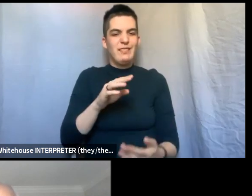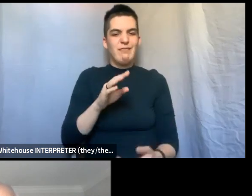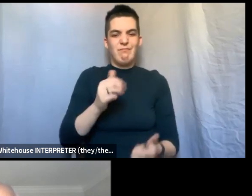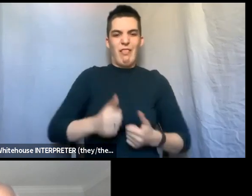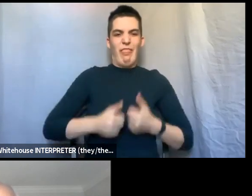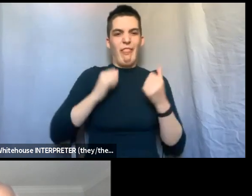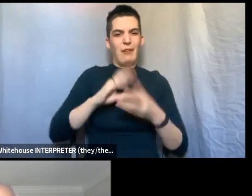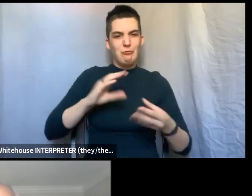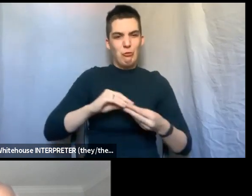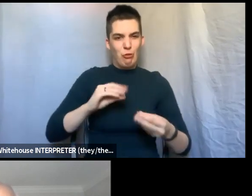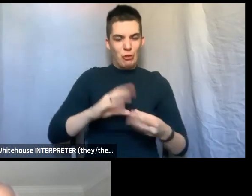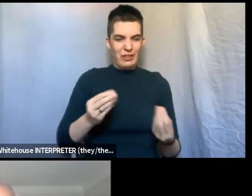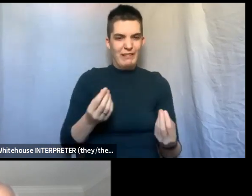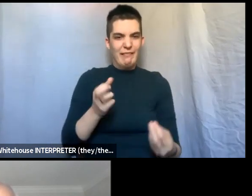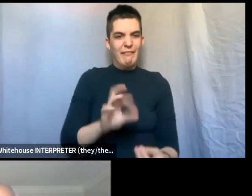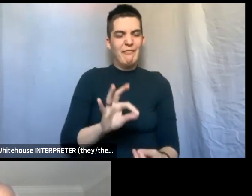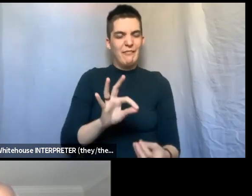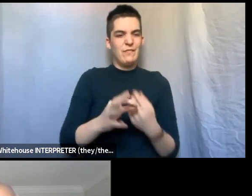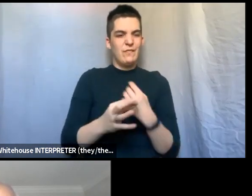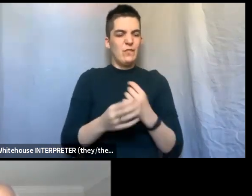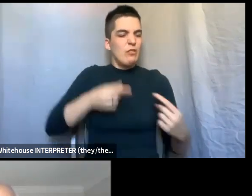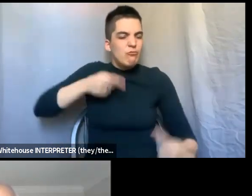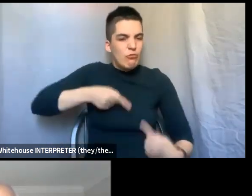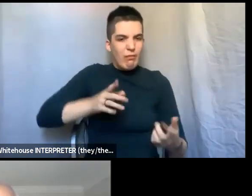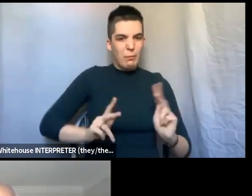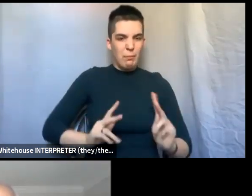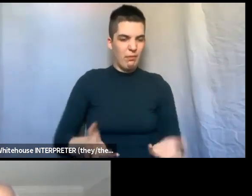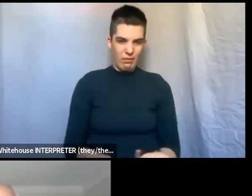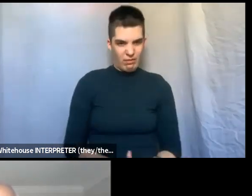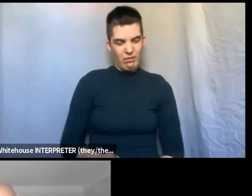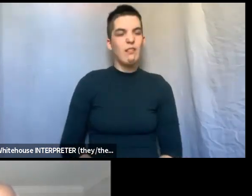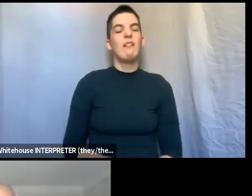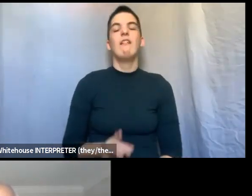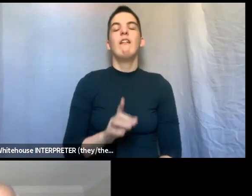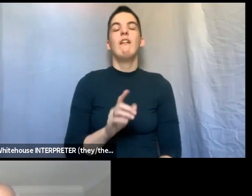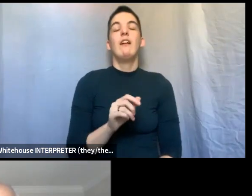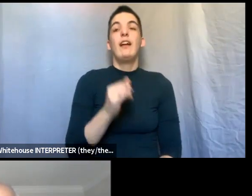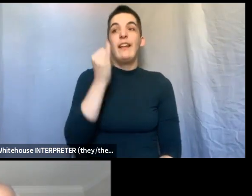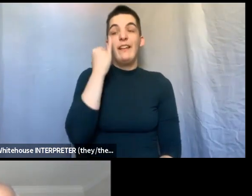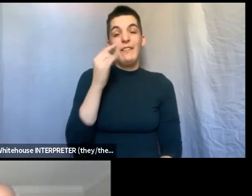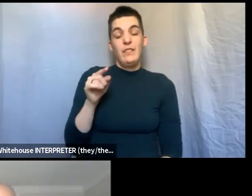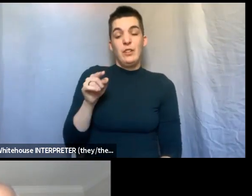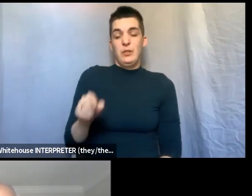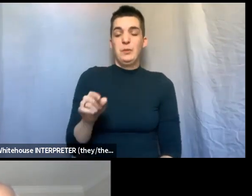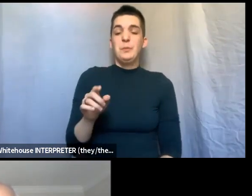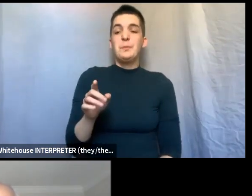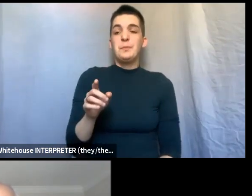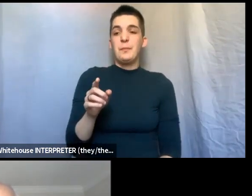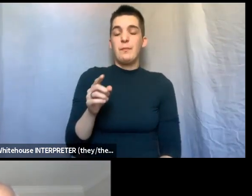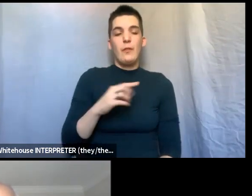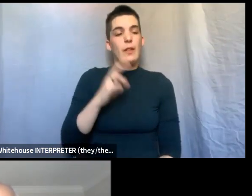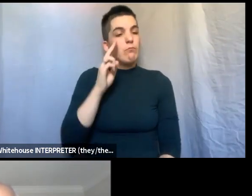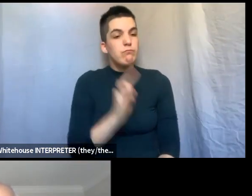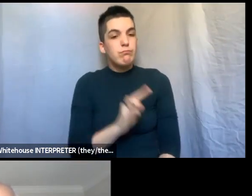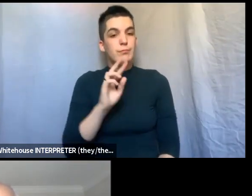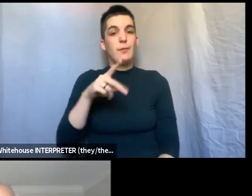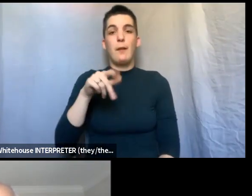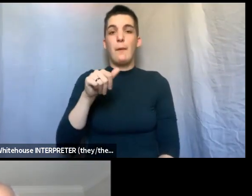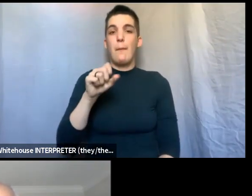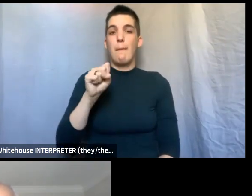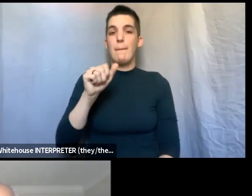Next point. If you're somehow under the impression that the Pasadena Playhouse or Lincoln Center Theater is hiding